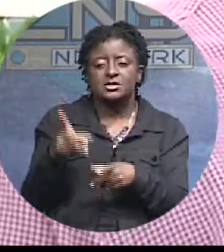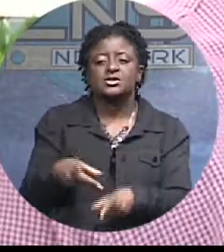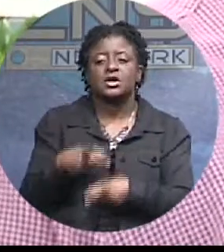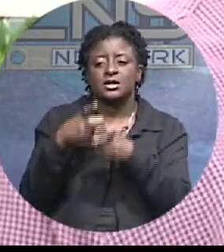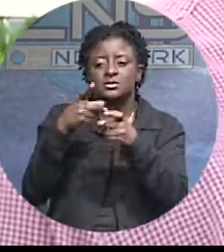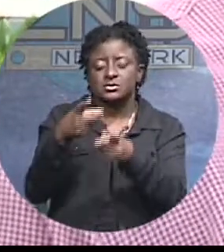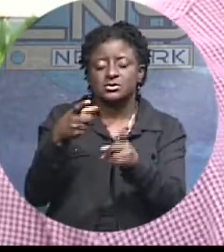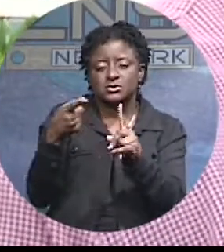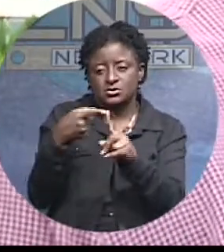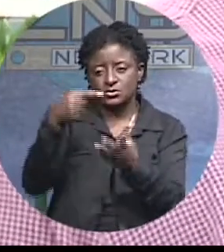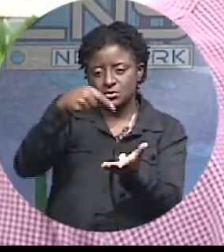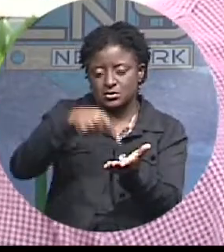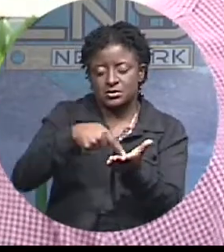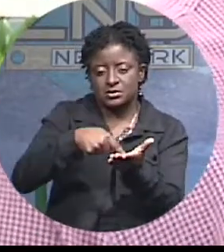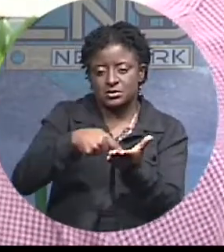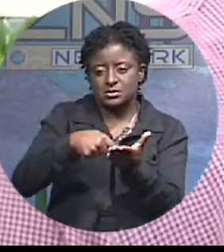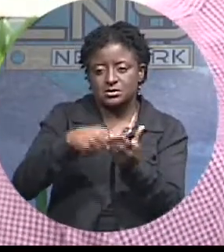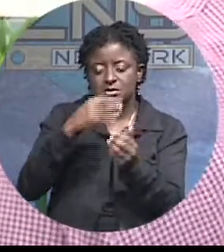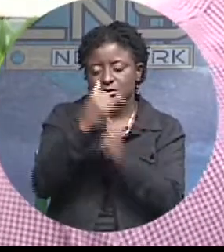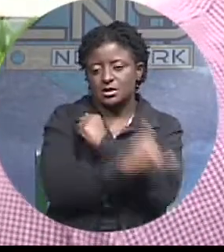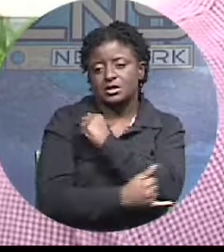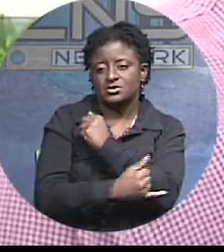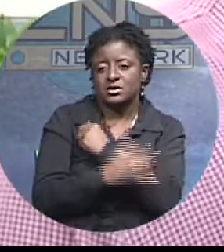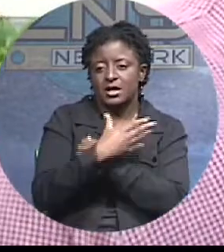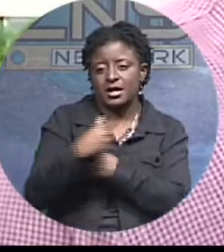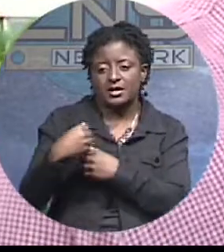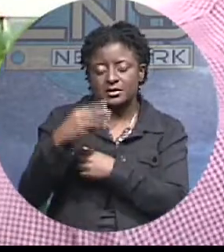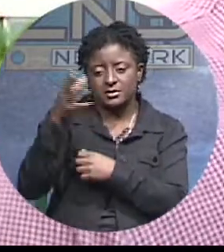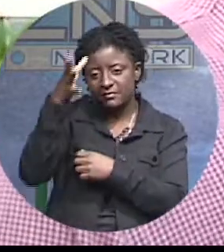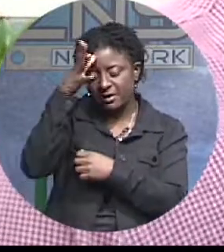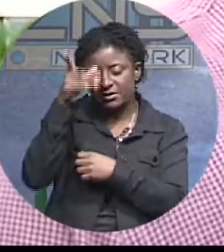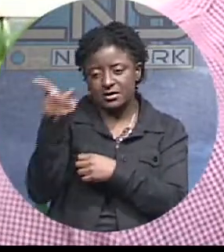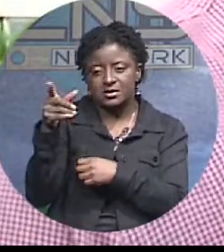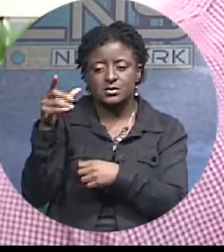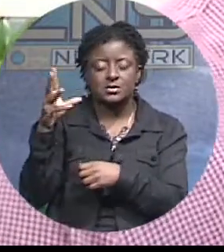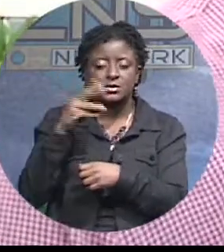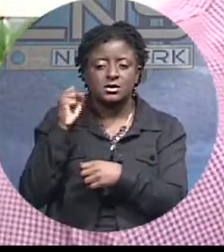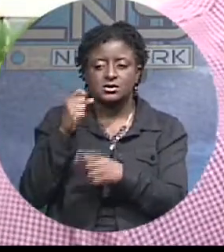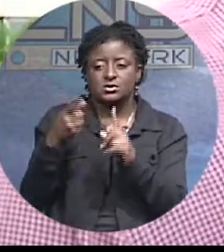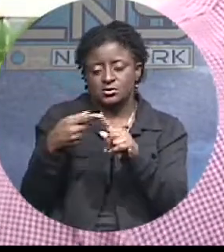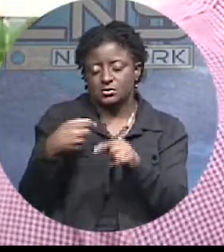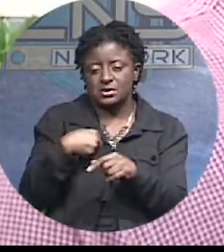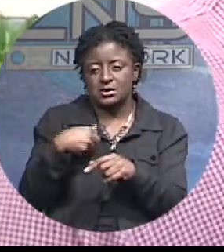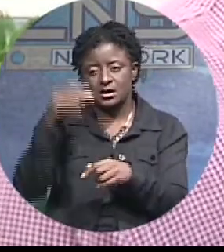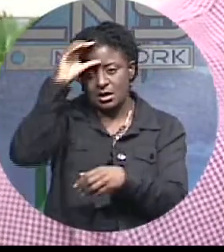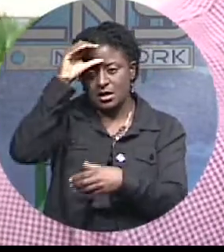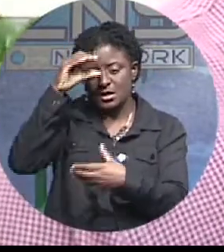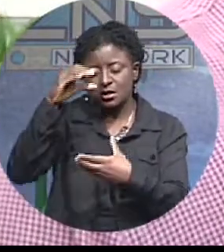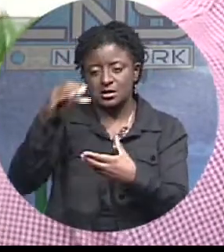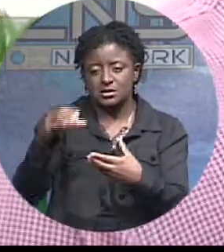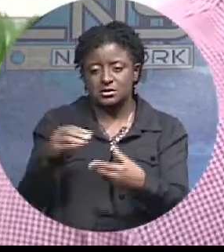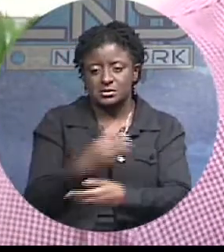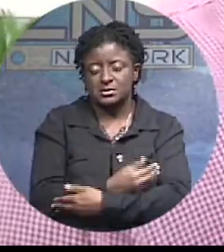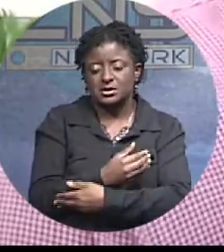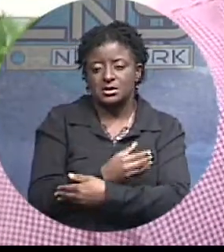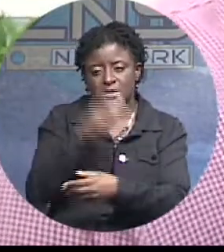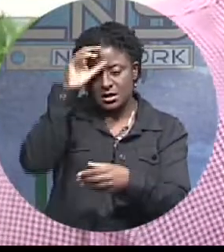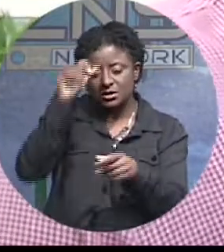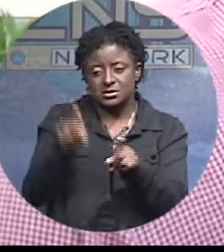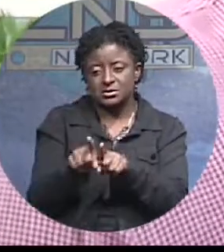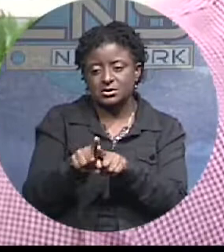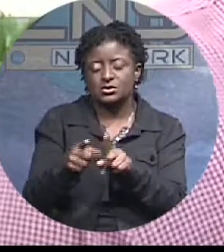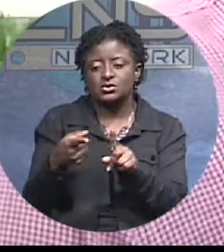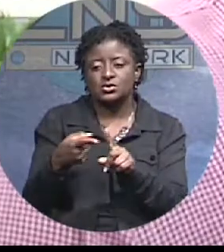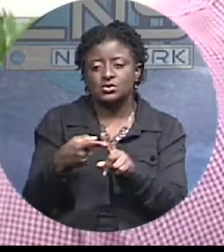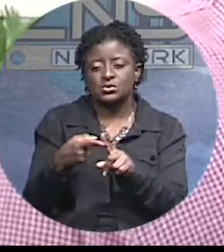country and the father that he's been to myself, the husband he's been to his wife, and the father he's been to his